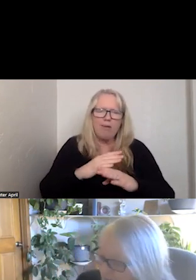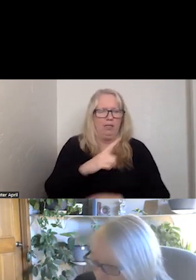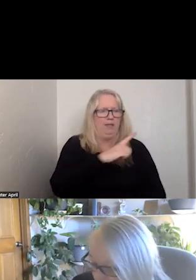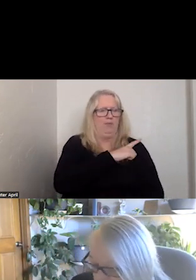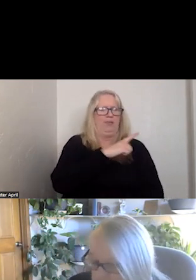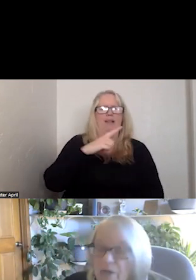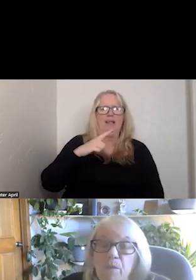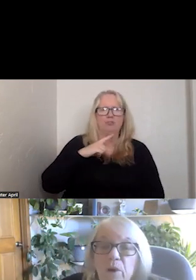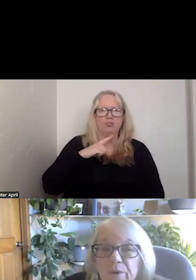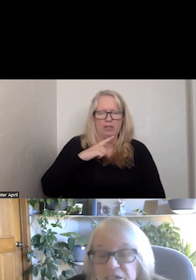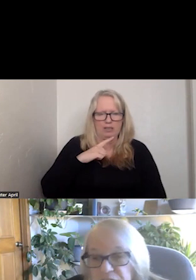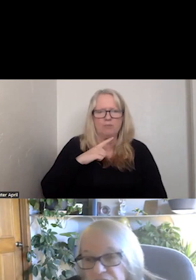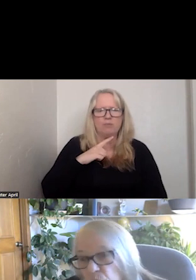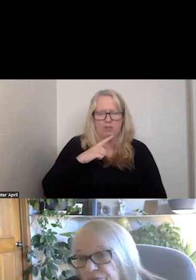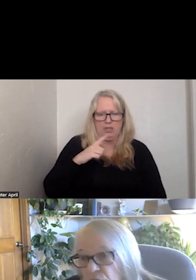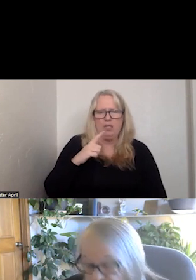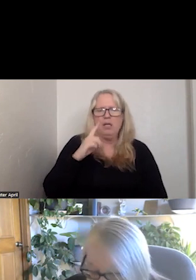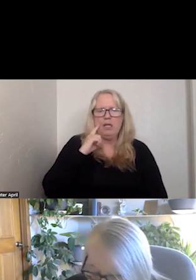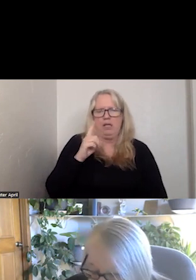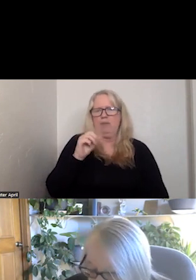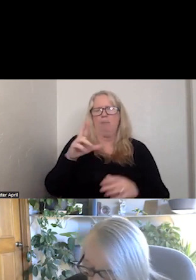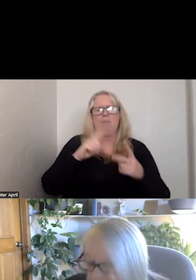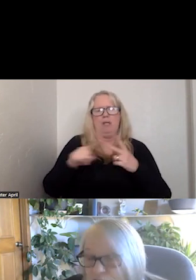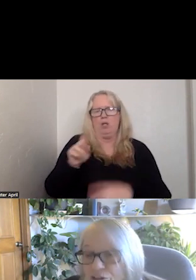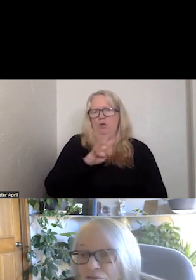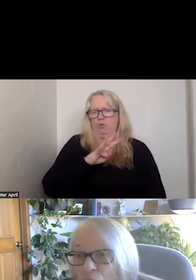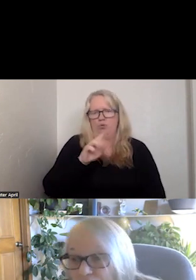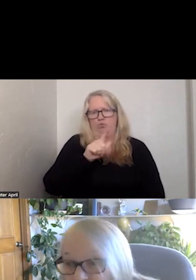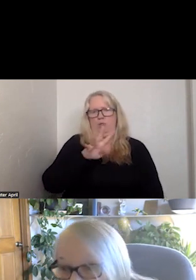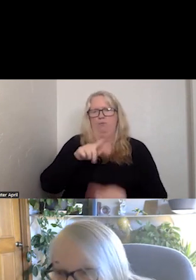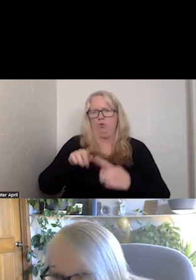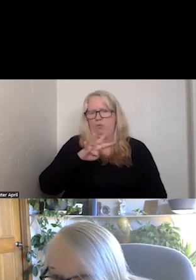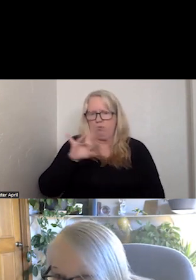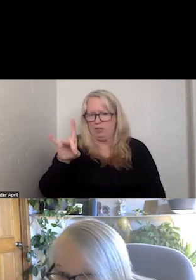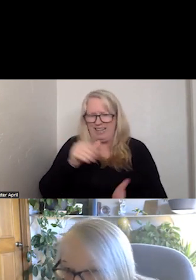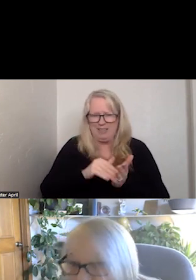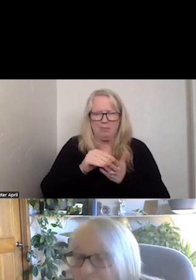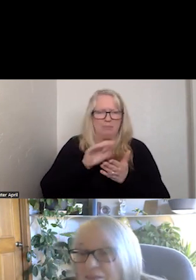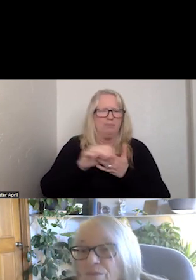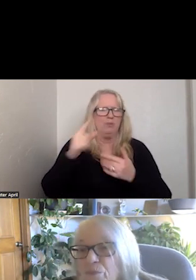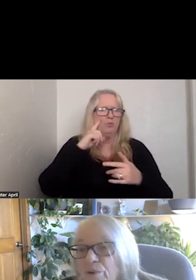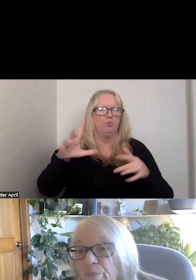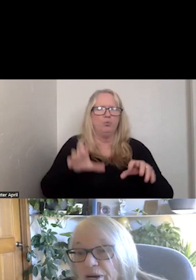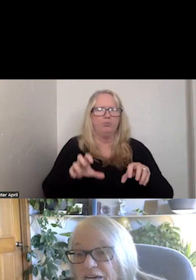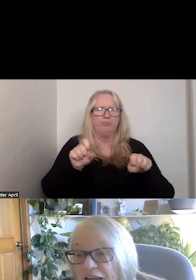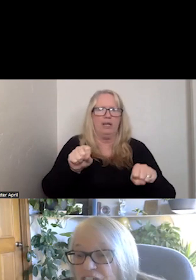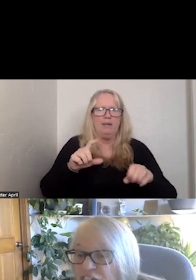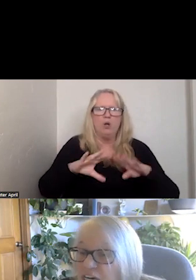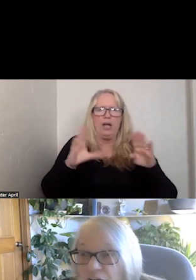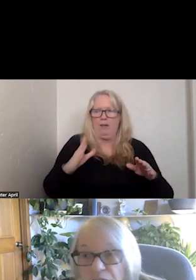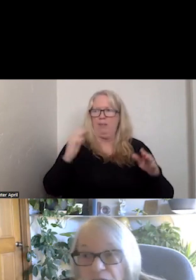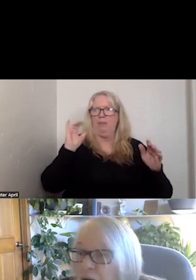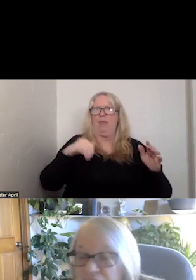legislative appropriation of $24 to $48 million for secure housing. That was appropriated